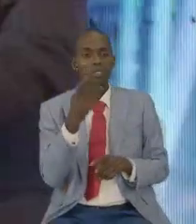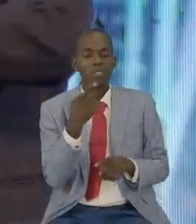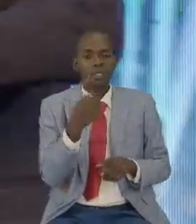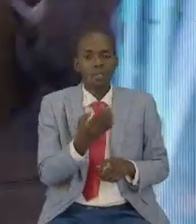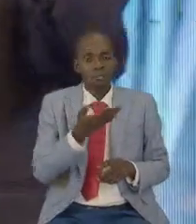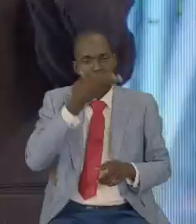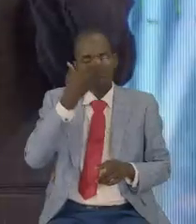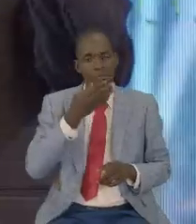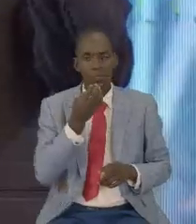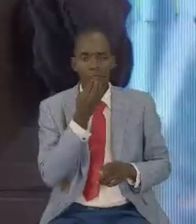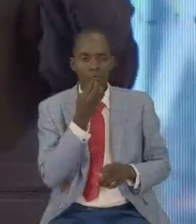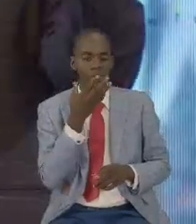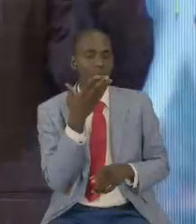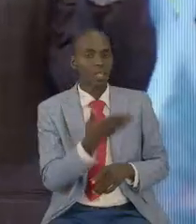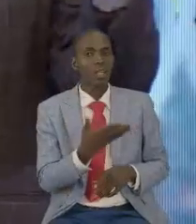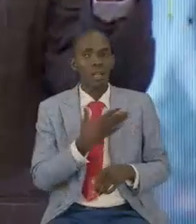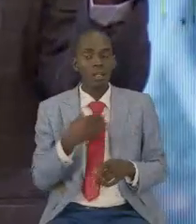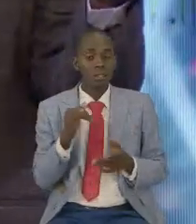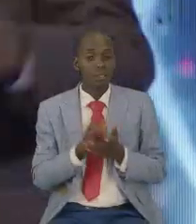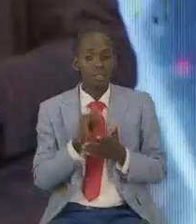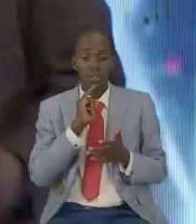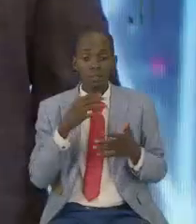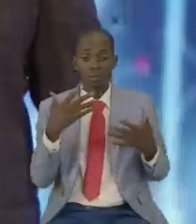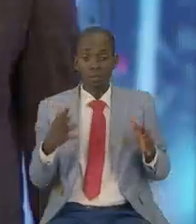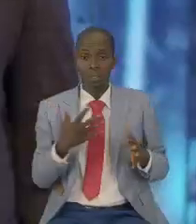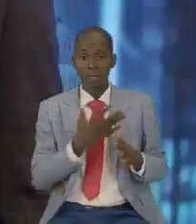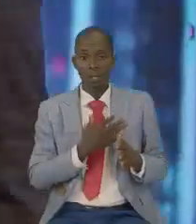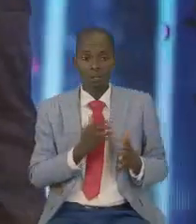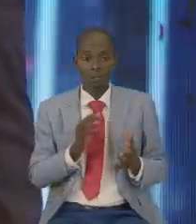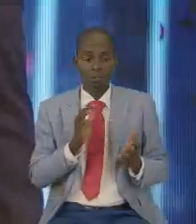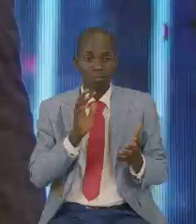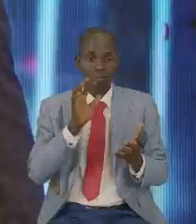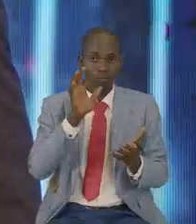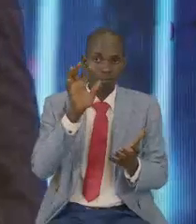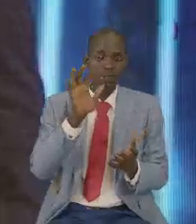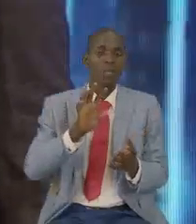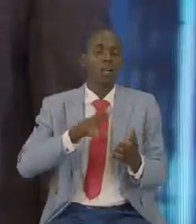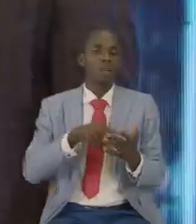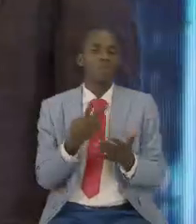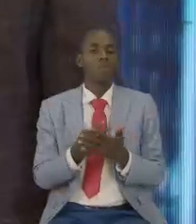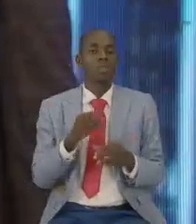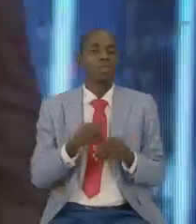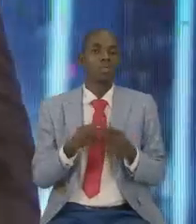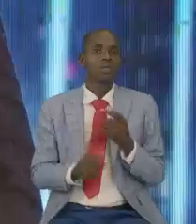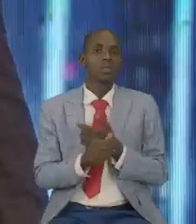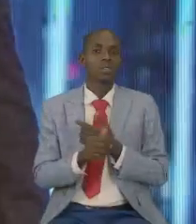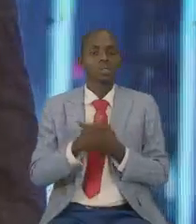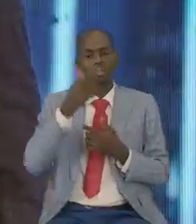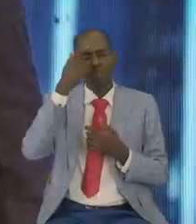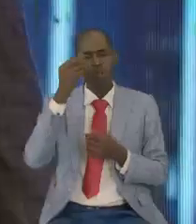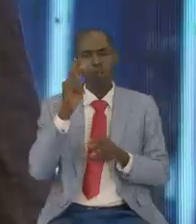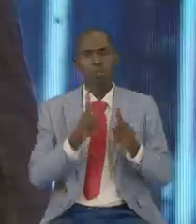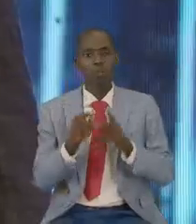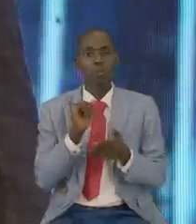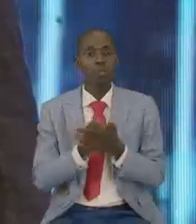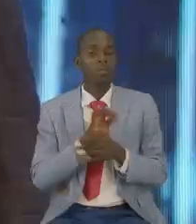for that and is falling into danger. Because the people that do not see, all they see is there's